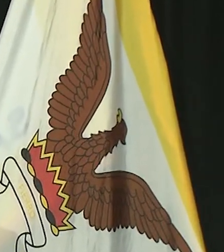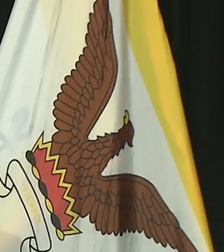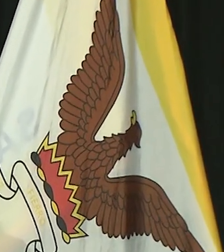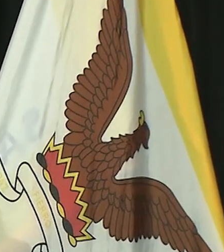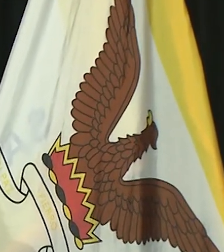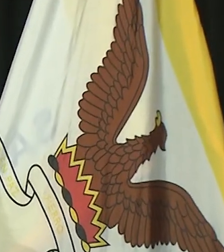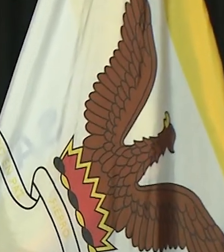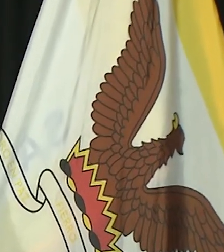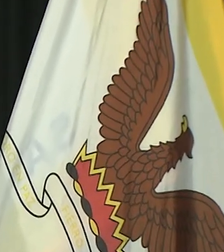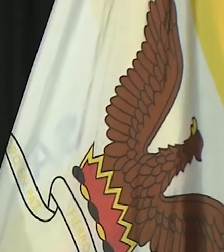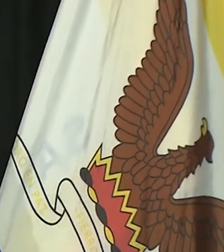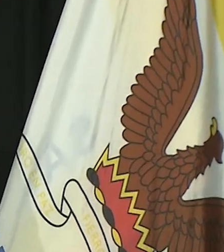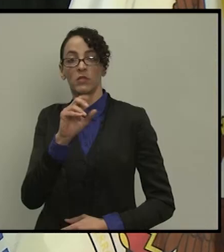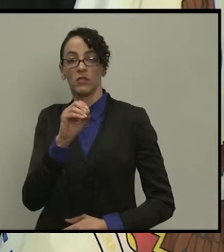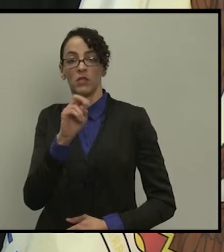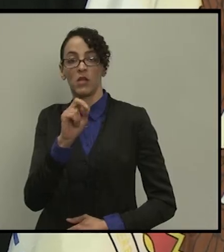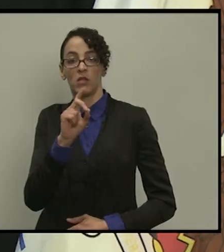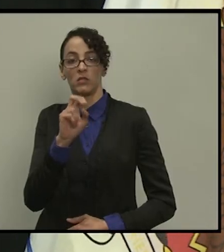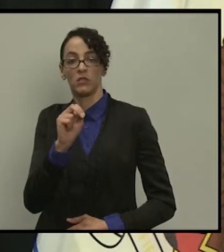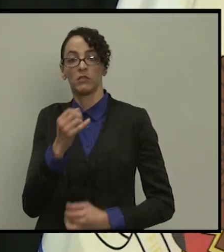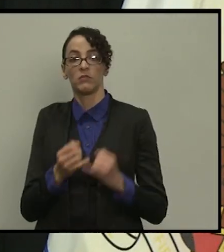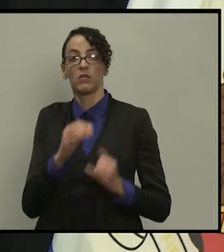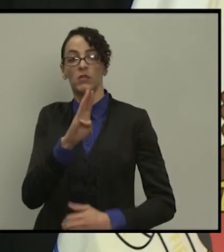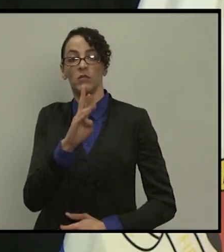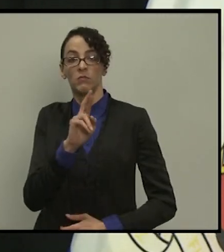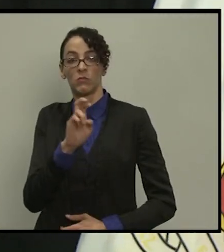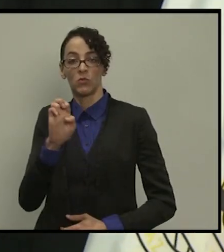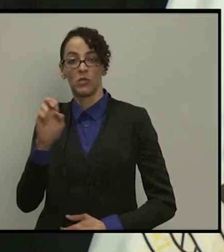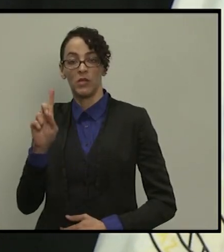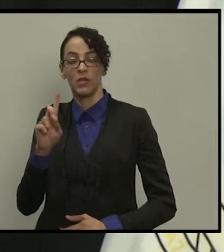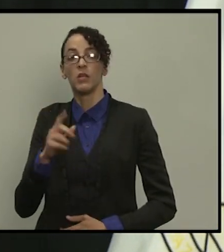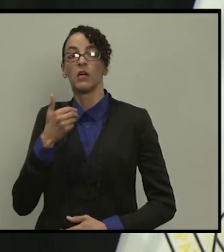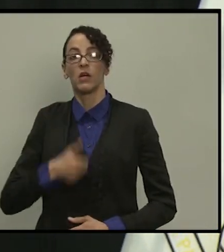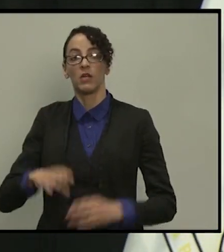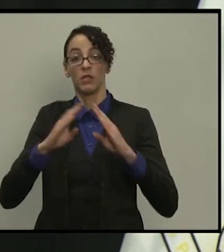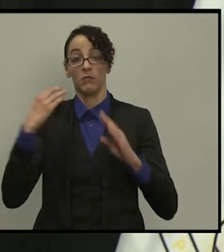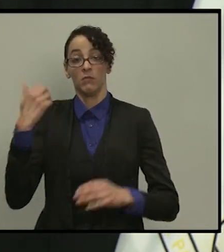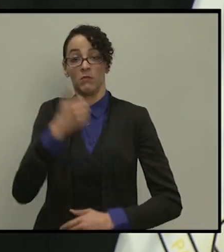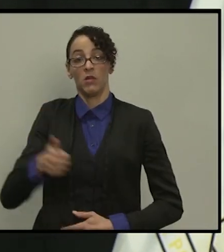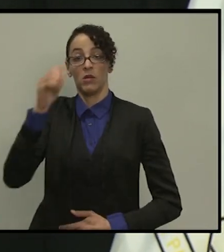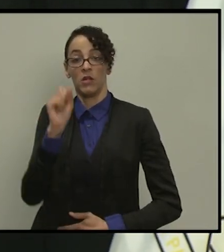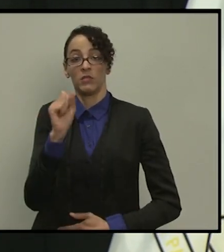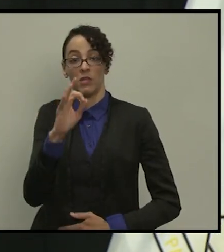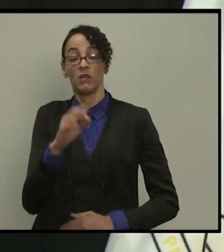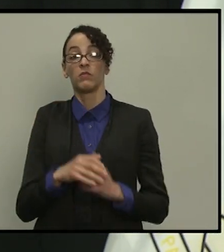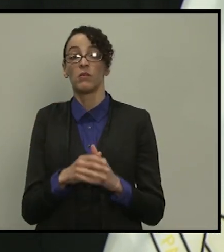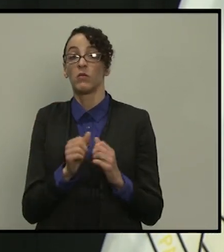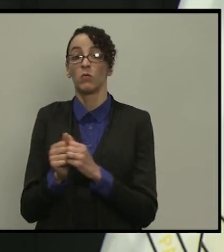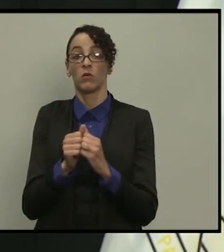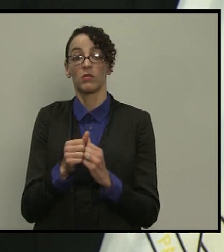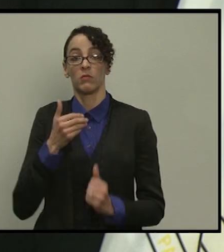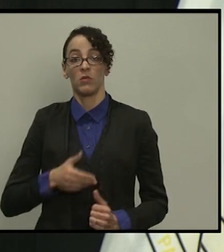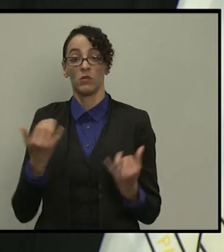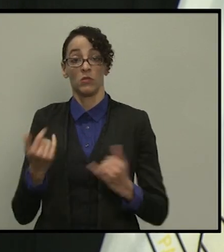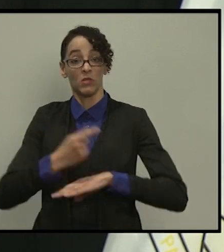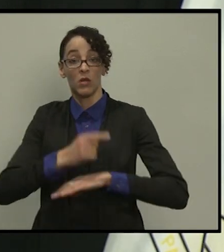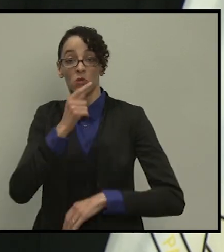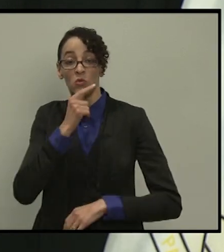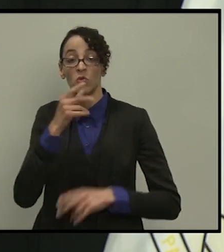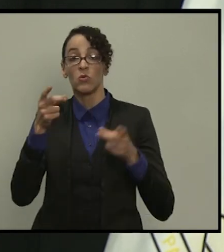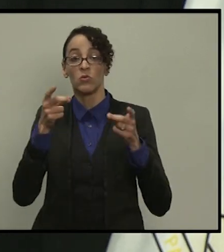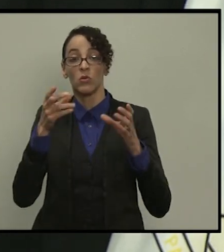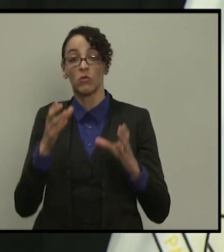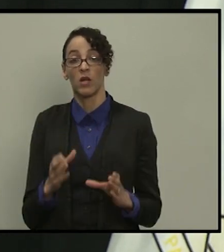London Breed, I'm mayor of San Francisco, and I am joined today by the director of the Department of Public Health,